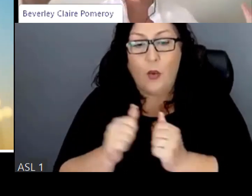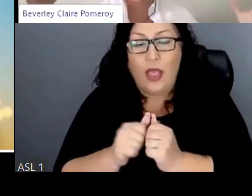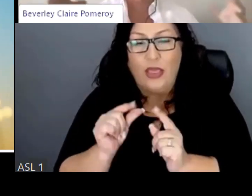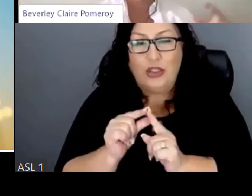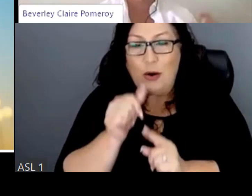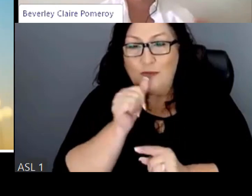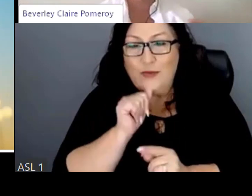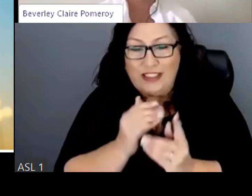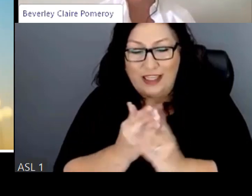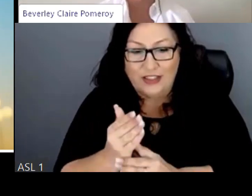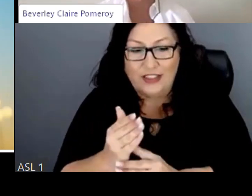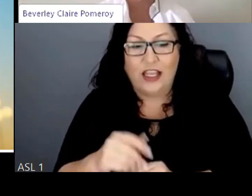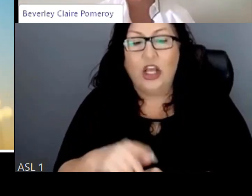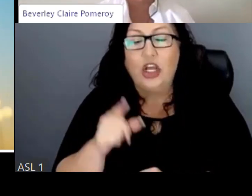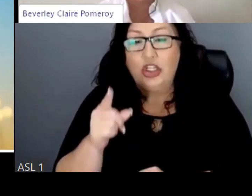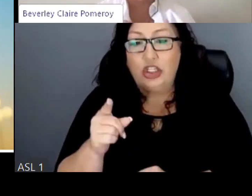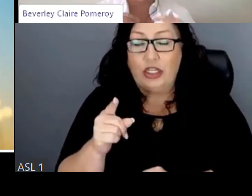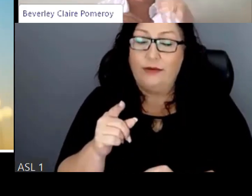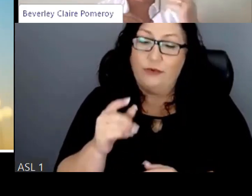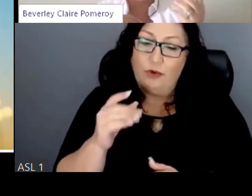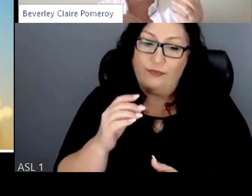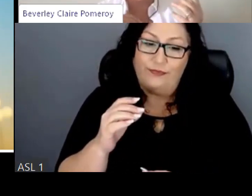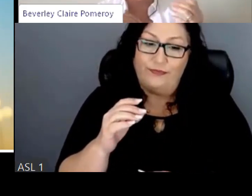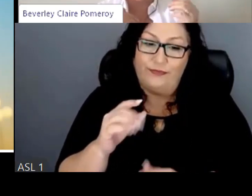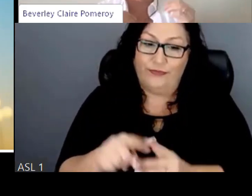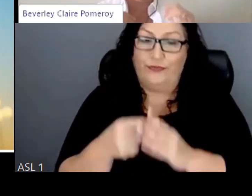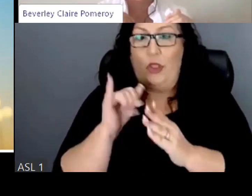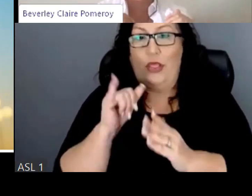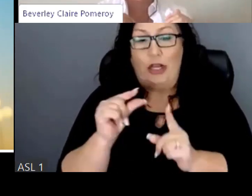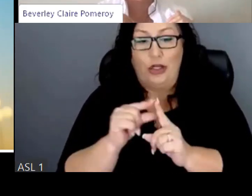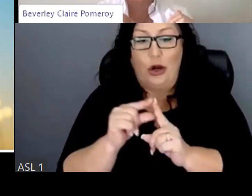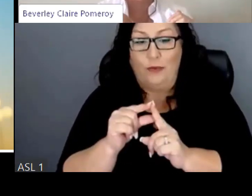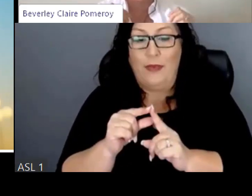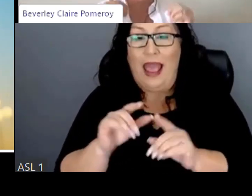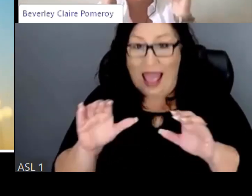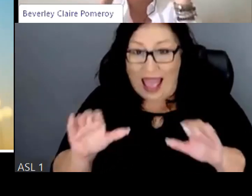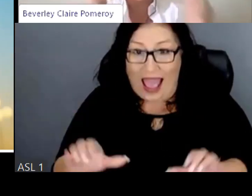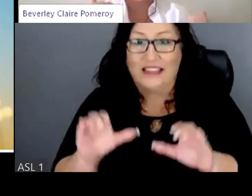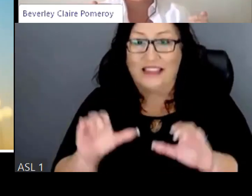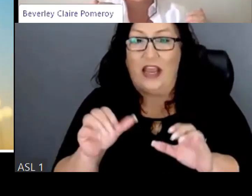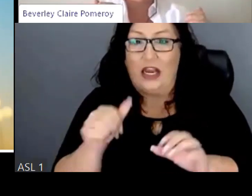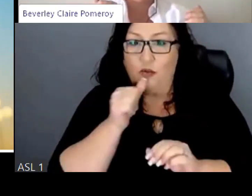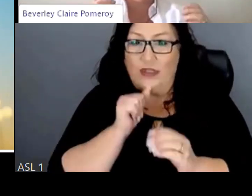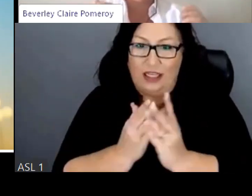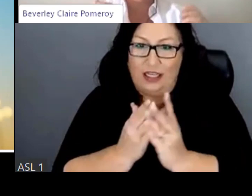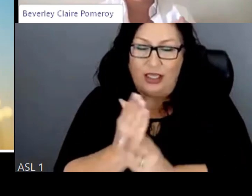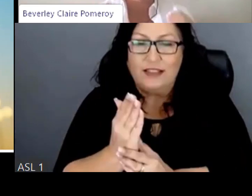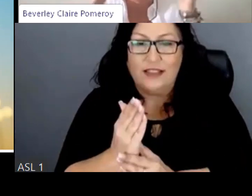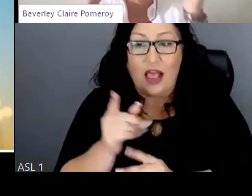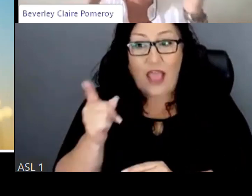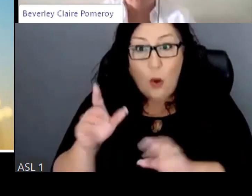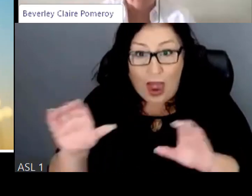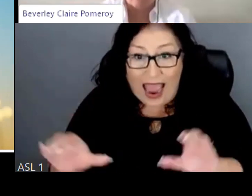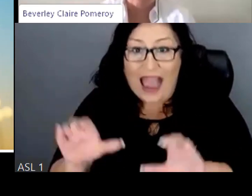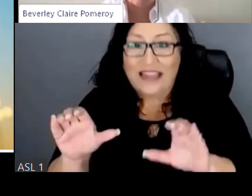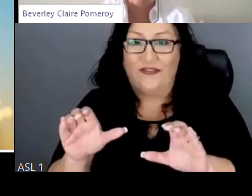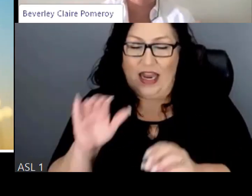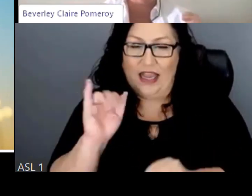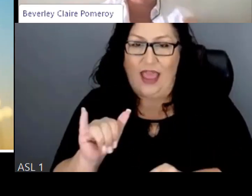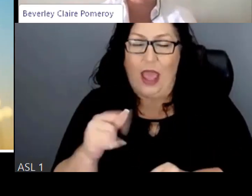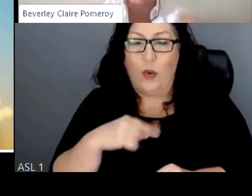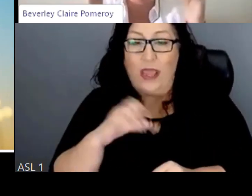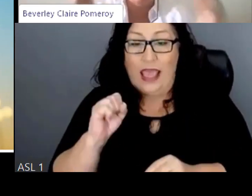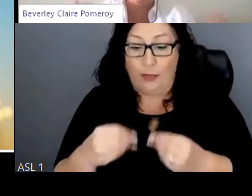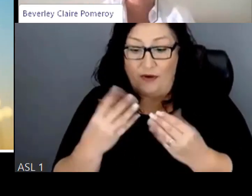resiliency. Then Dr. Joel Brown then coined the term activating resilience, that we're activating resilience. We